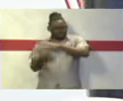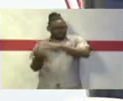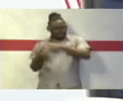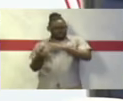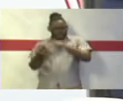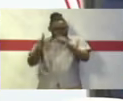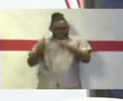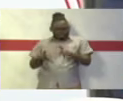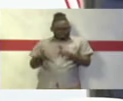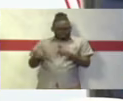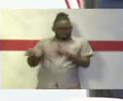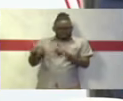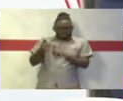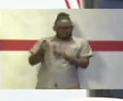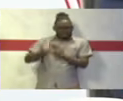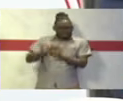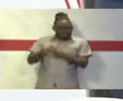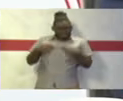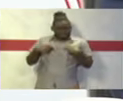purchased at least